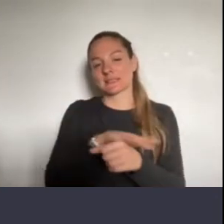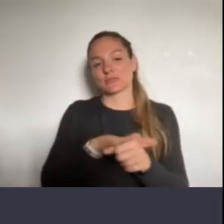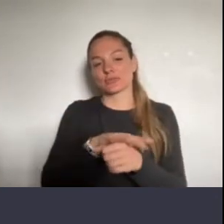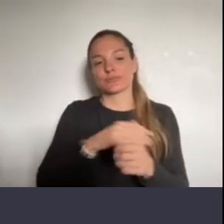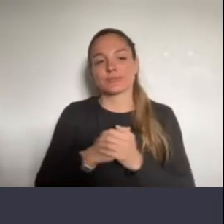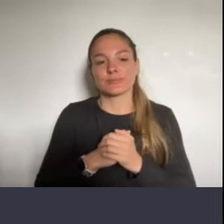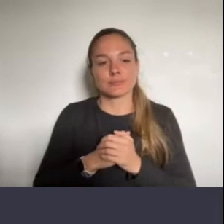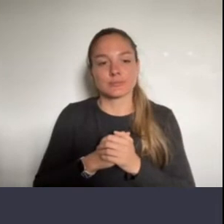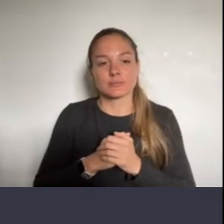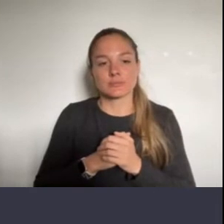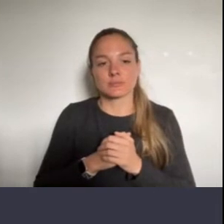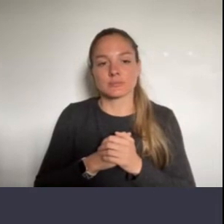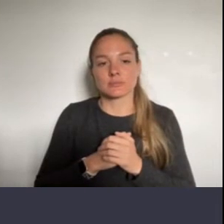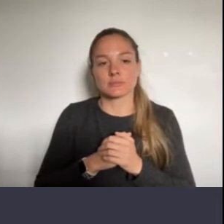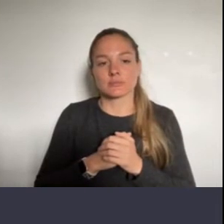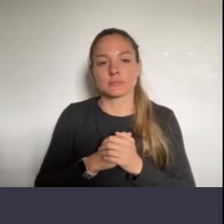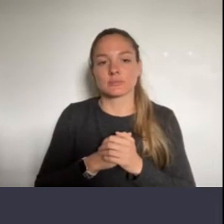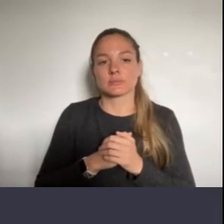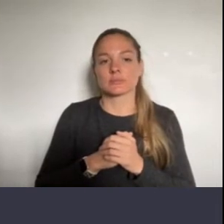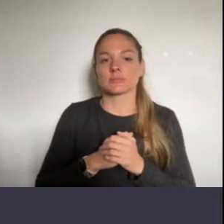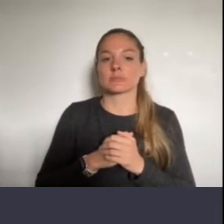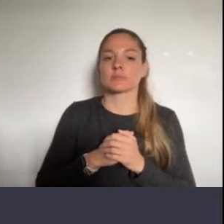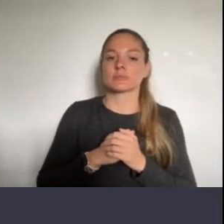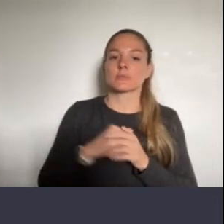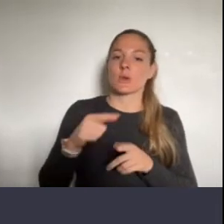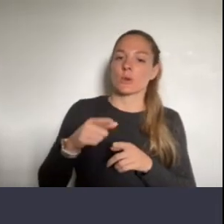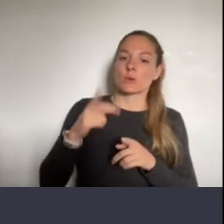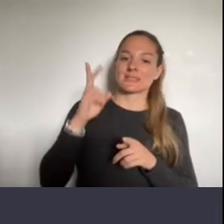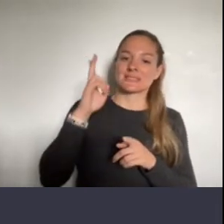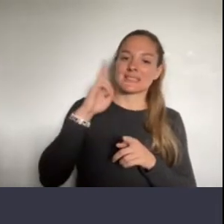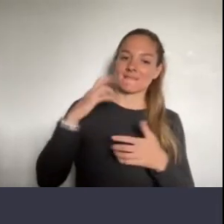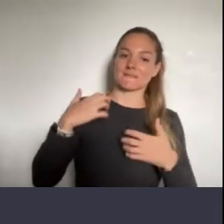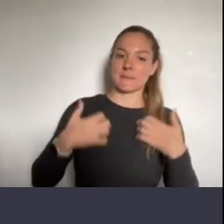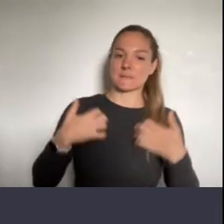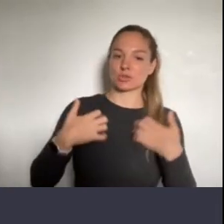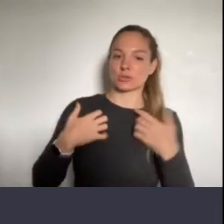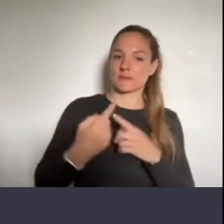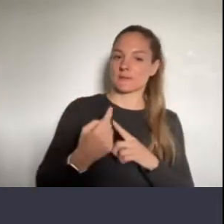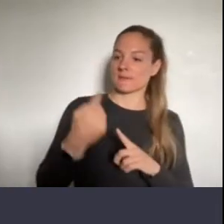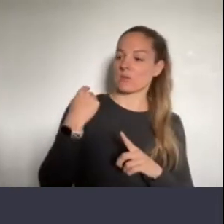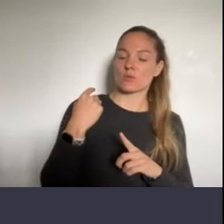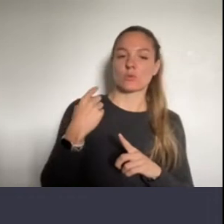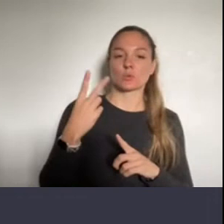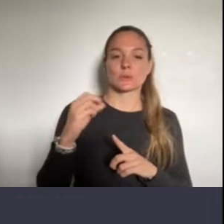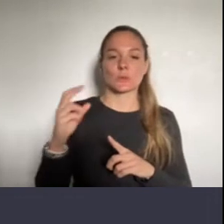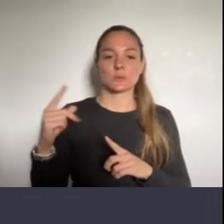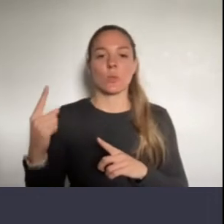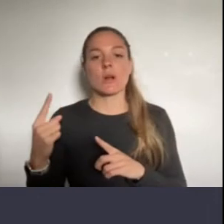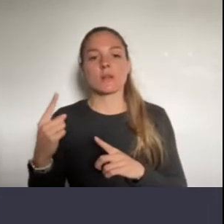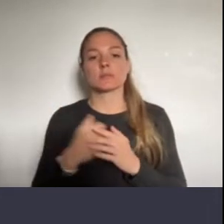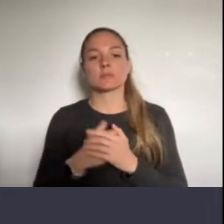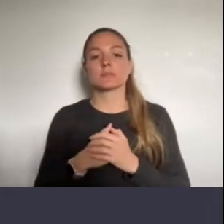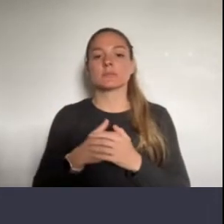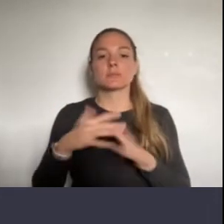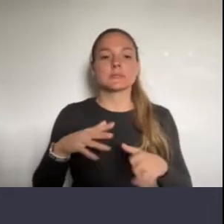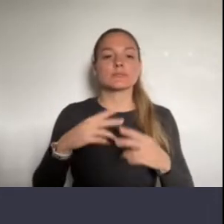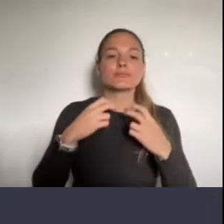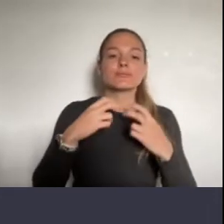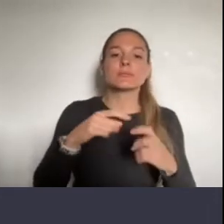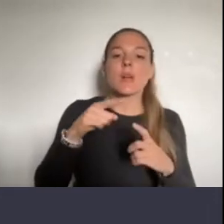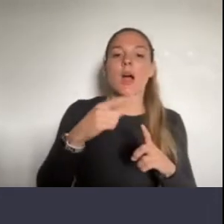report, which was done for Deaf Ambition for 2021, the research suggested that as electric vehicles are quieter, there are